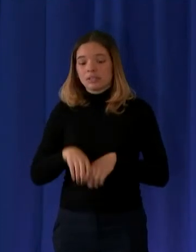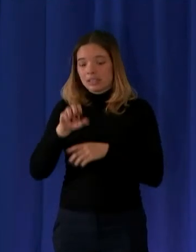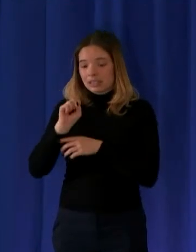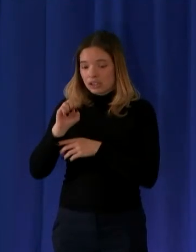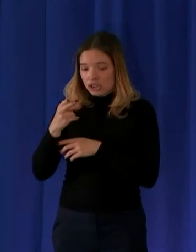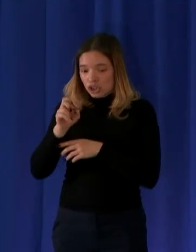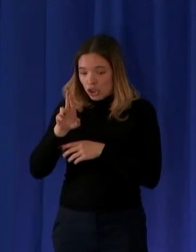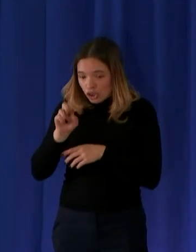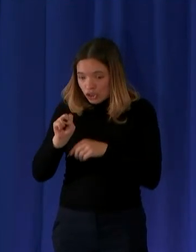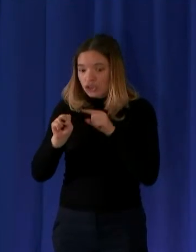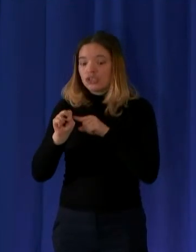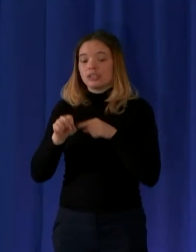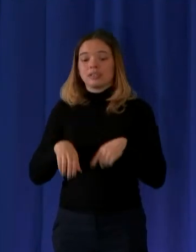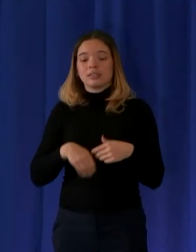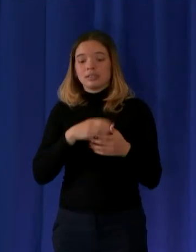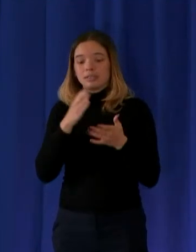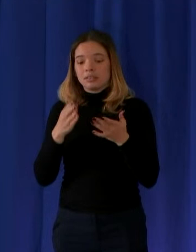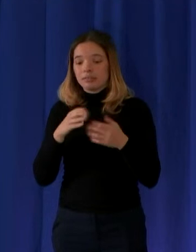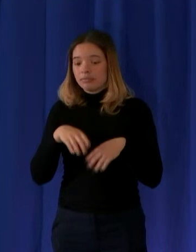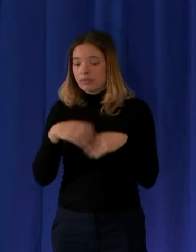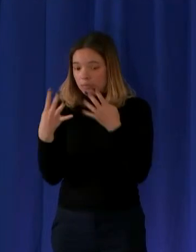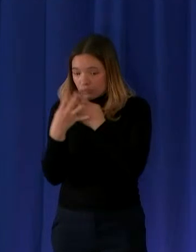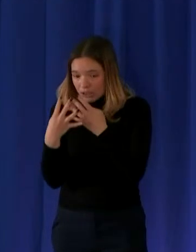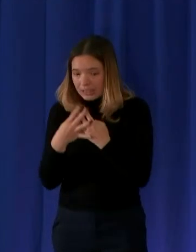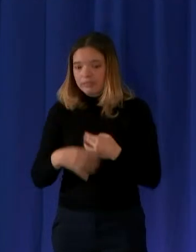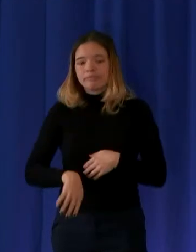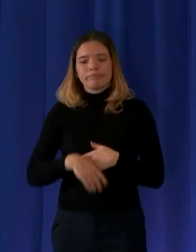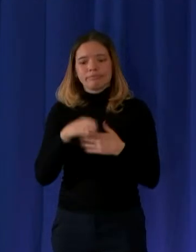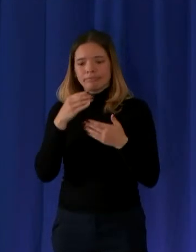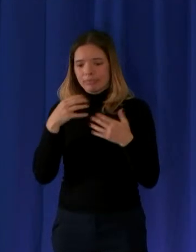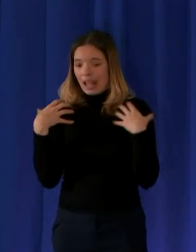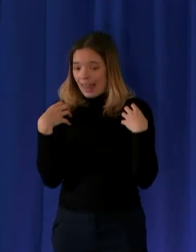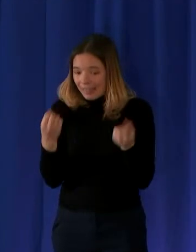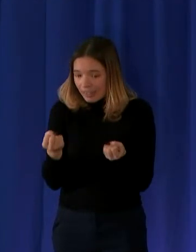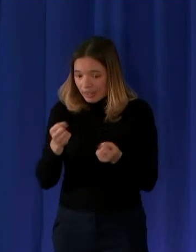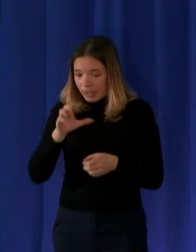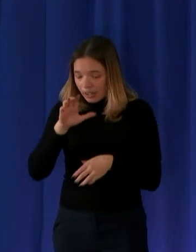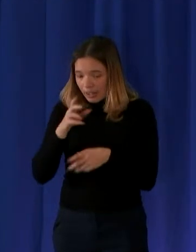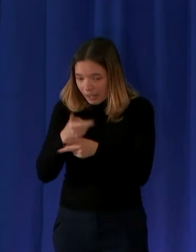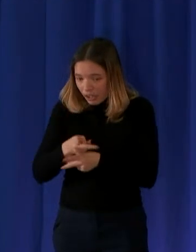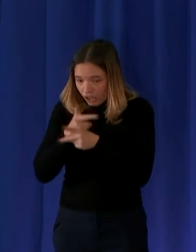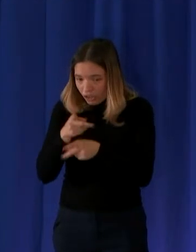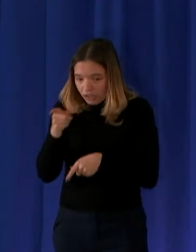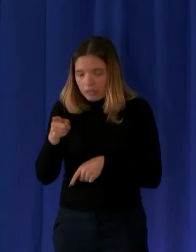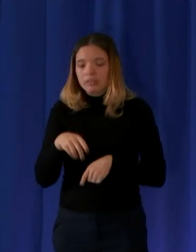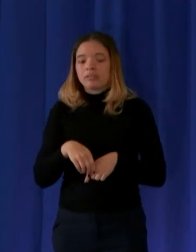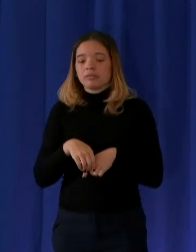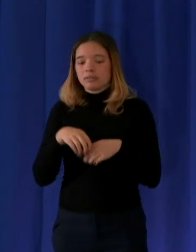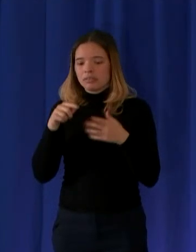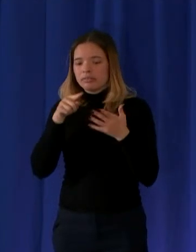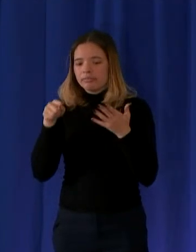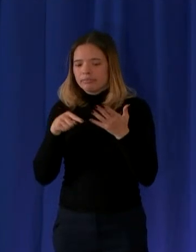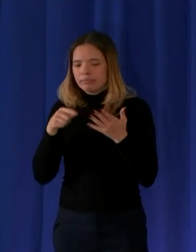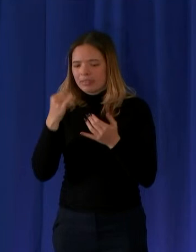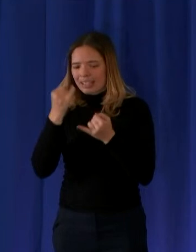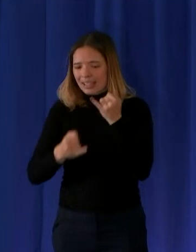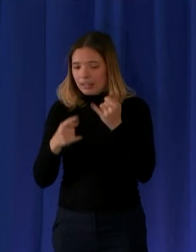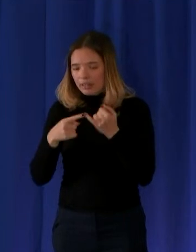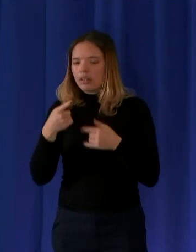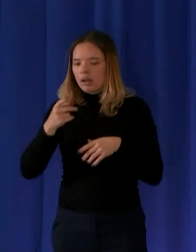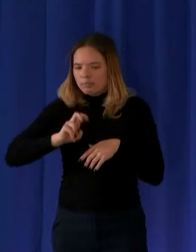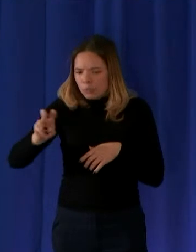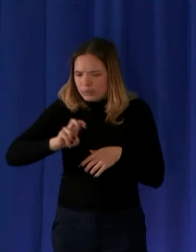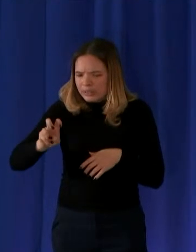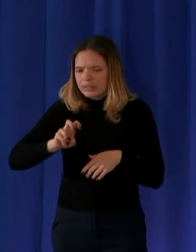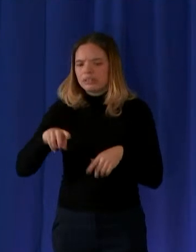shelters, dorms, and correctional facilities, healthcare and medical facilities, public transit, taxis,